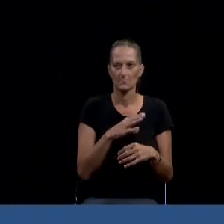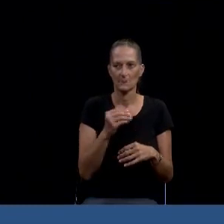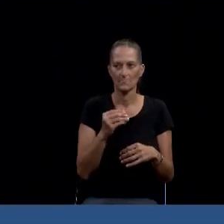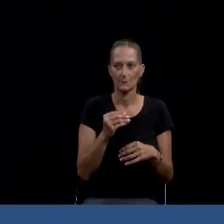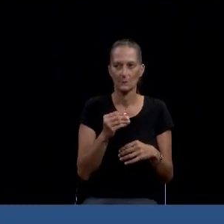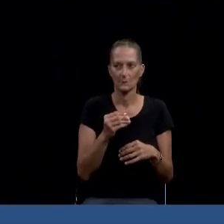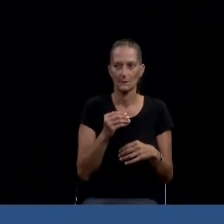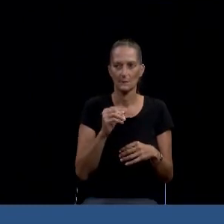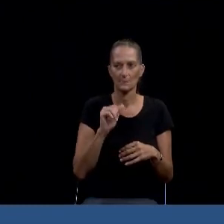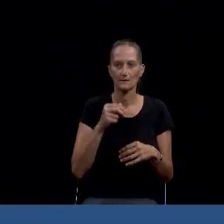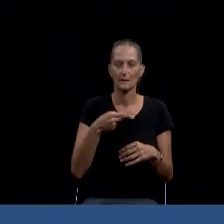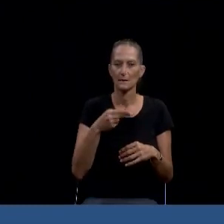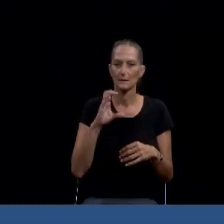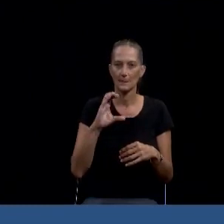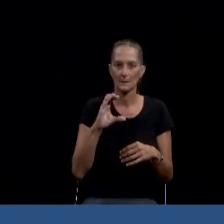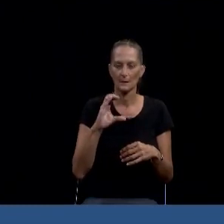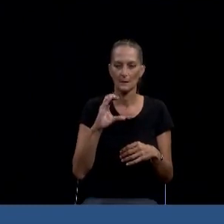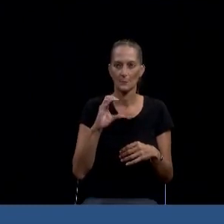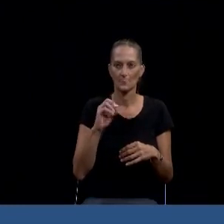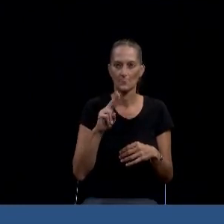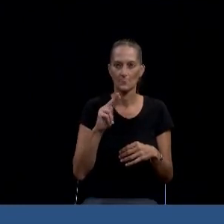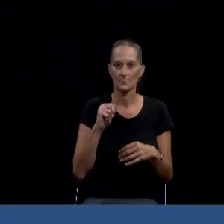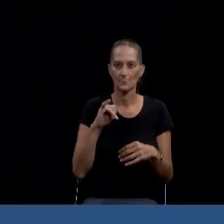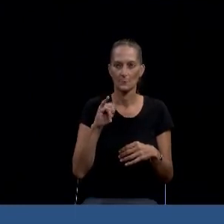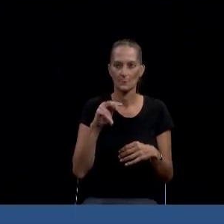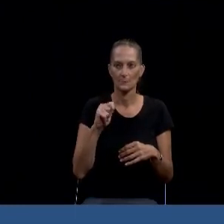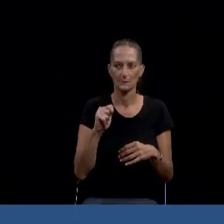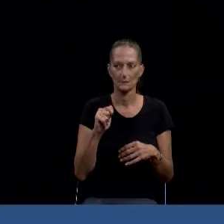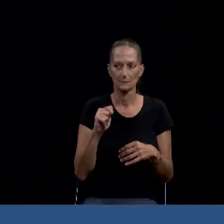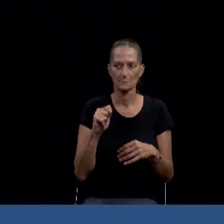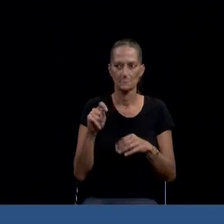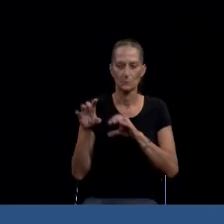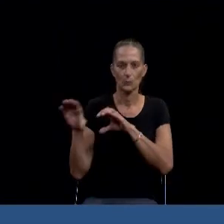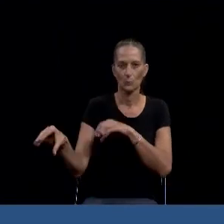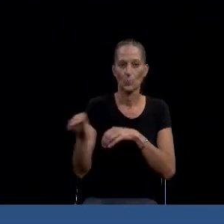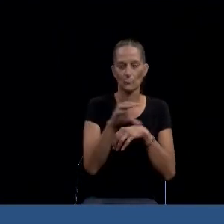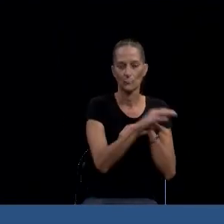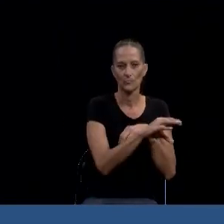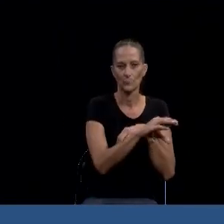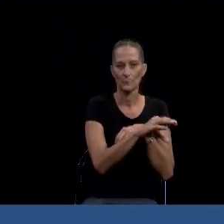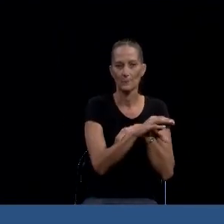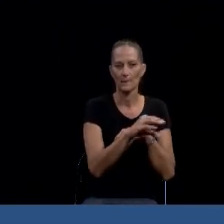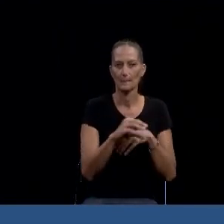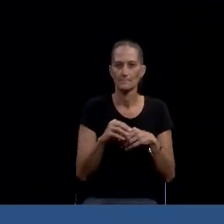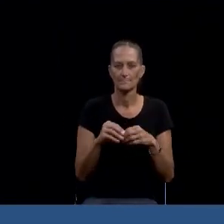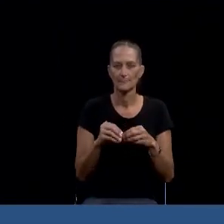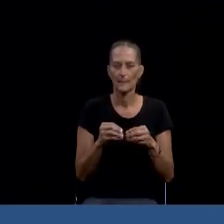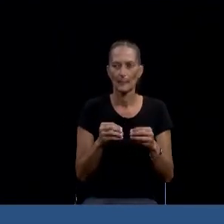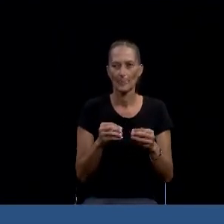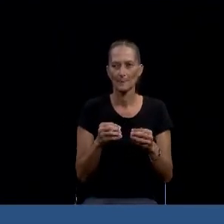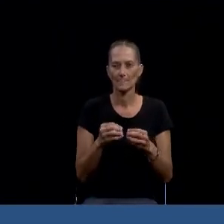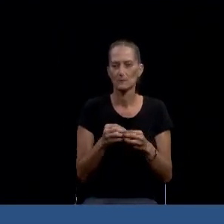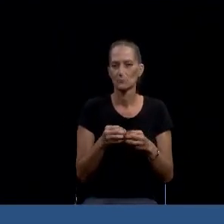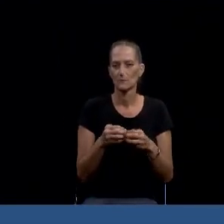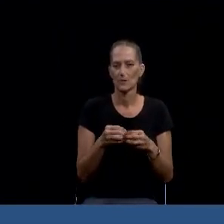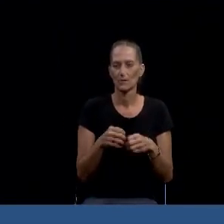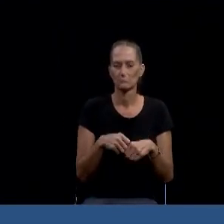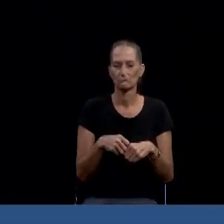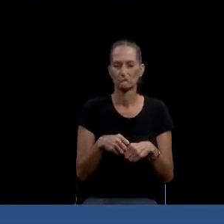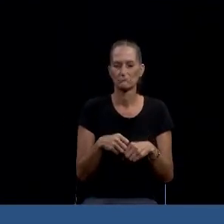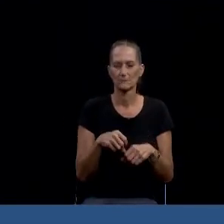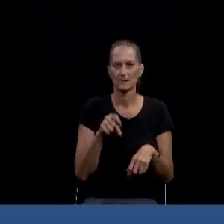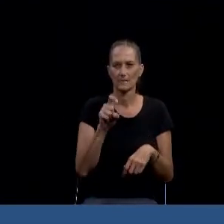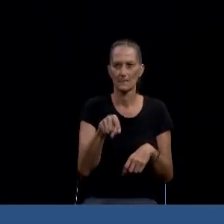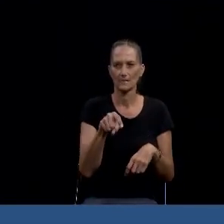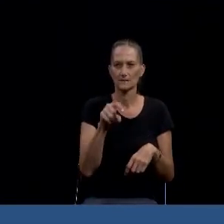and then the ones that have the most needs first, or have been living at the property for the longest as